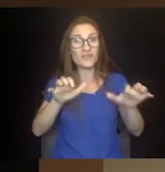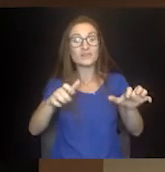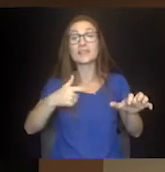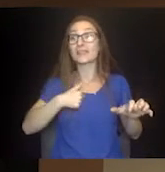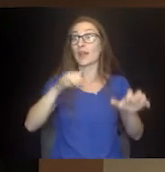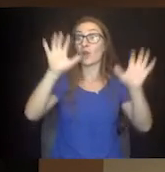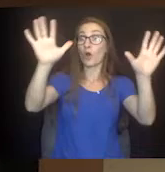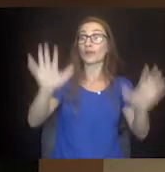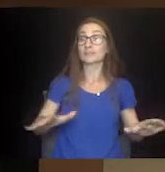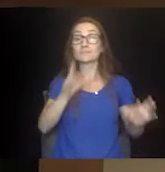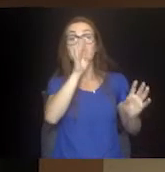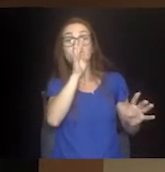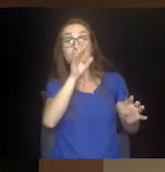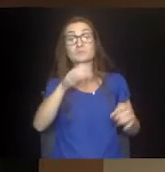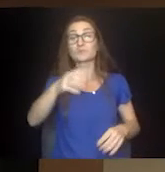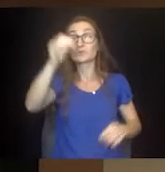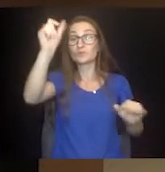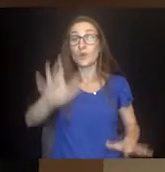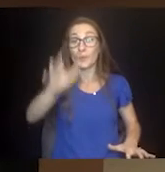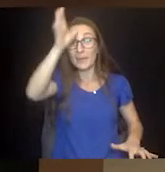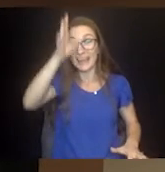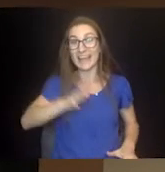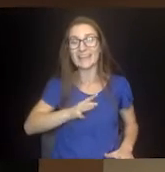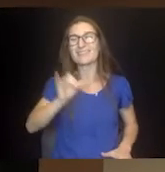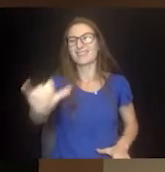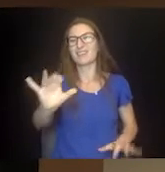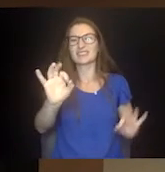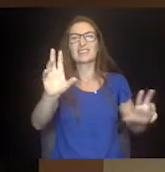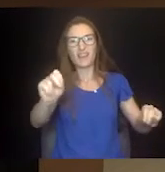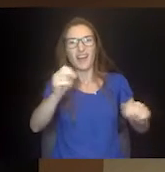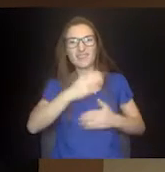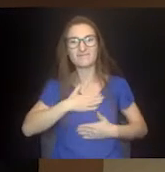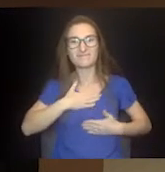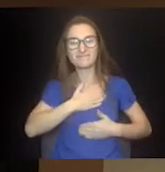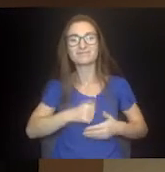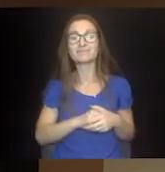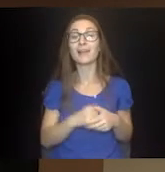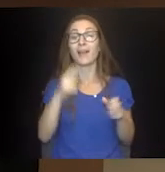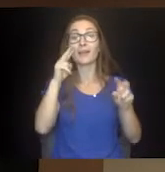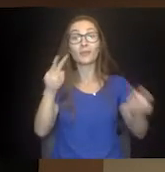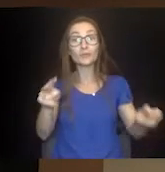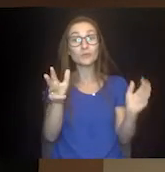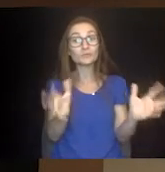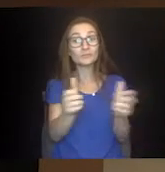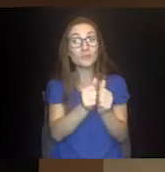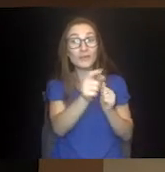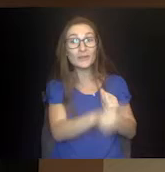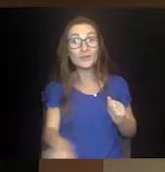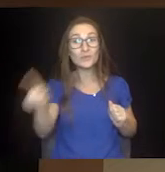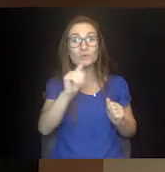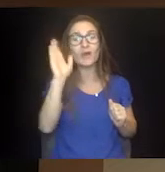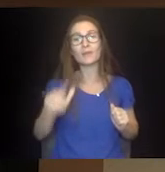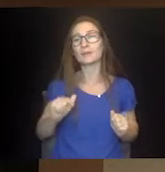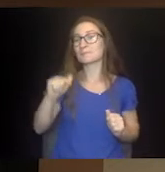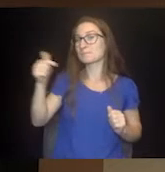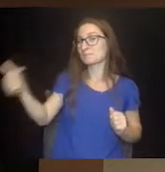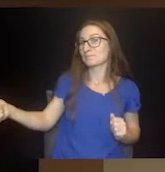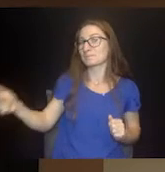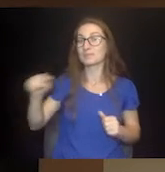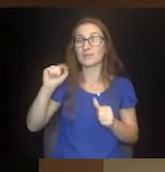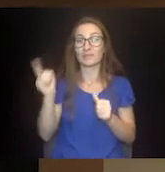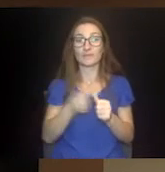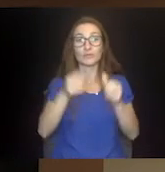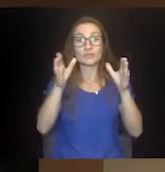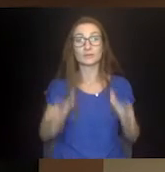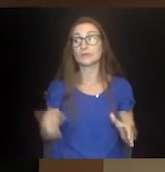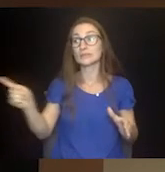really fun. You know, the awesome talking snowman. So that was fun. So yeah, I look forward to talking to all of y'all. So